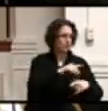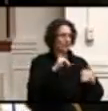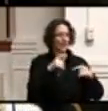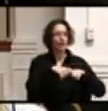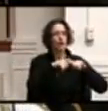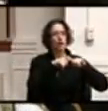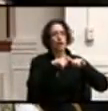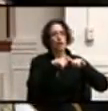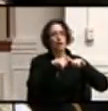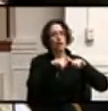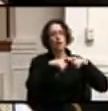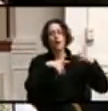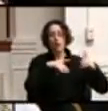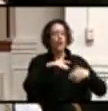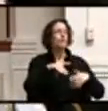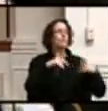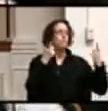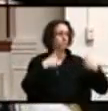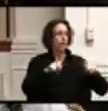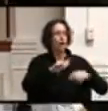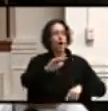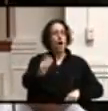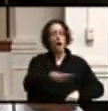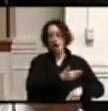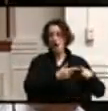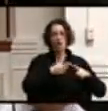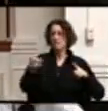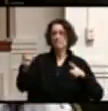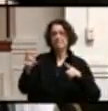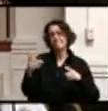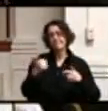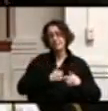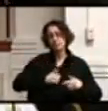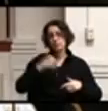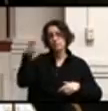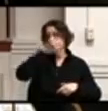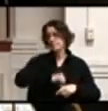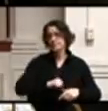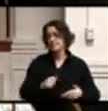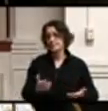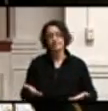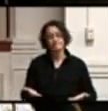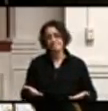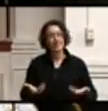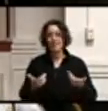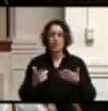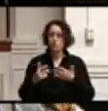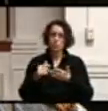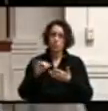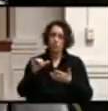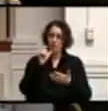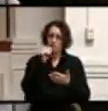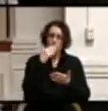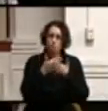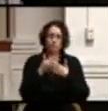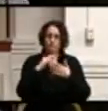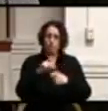and productivity and effectiveness can greatly suffer, and public safety will suffer. Mike?